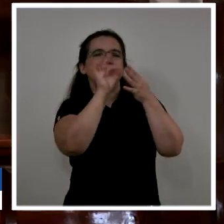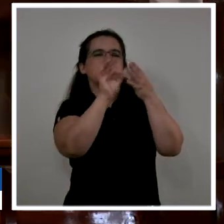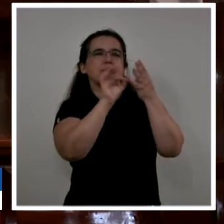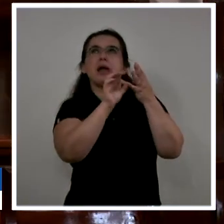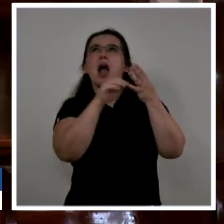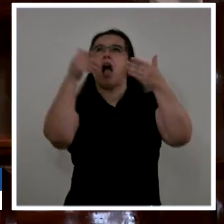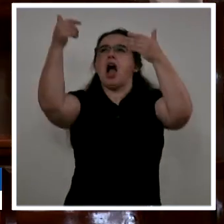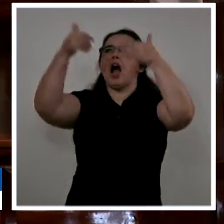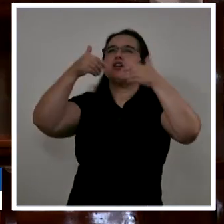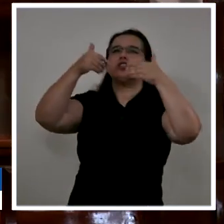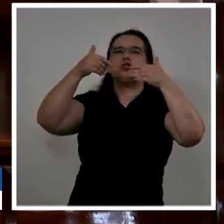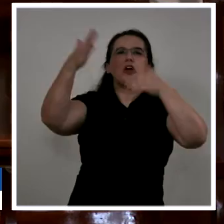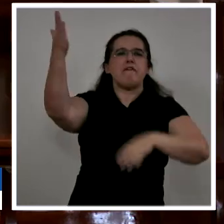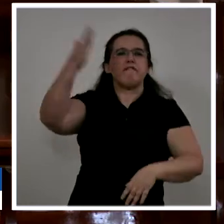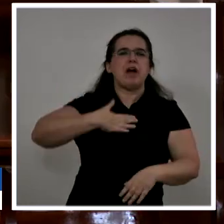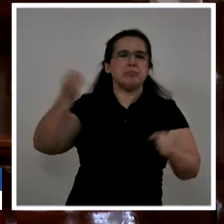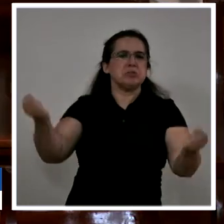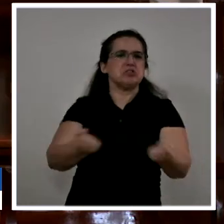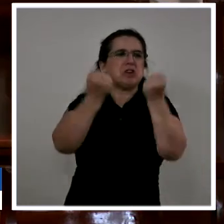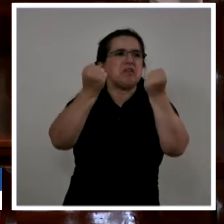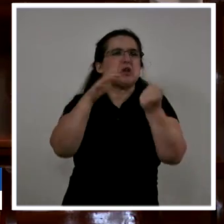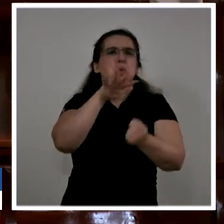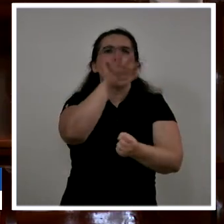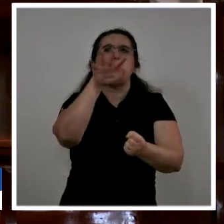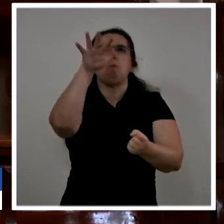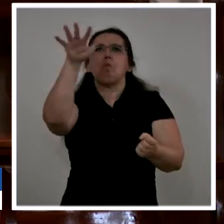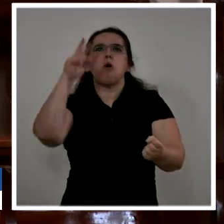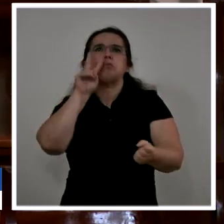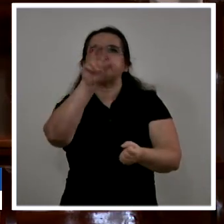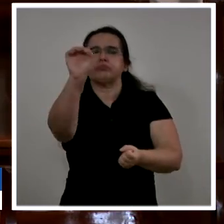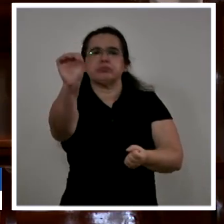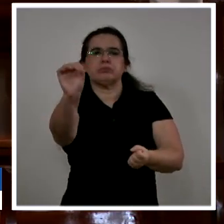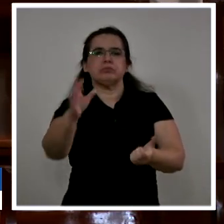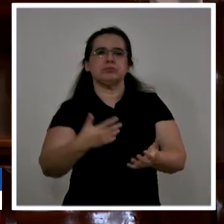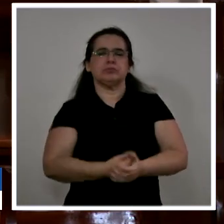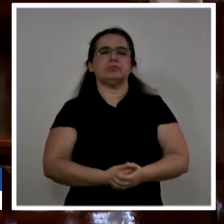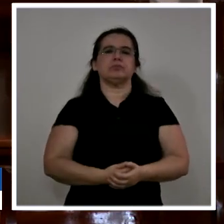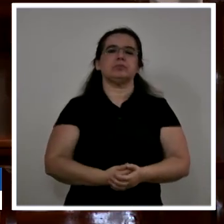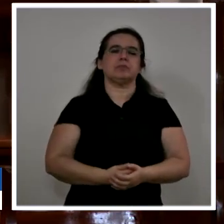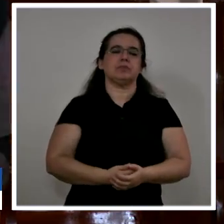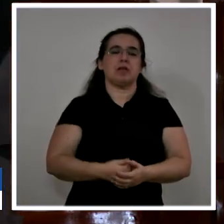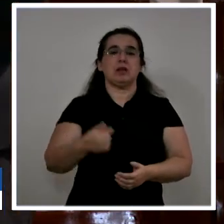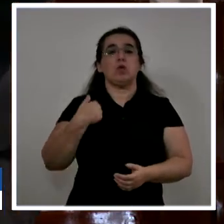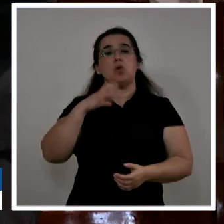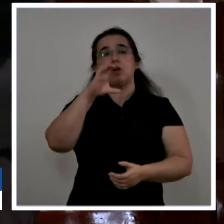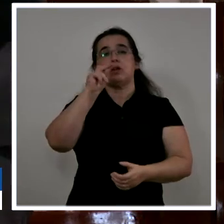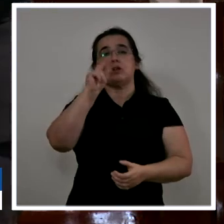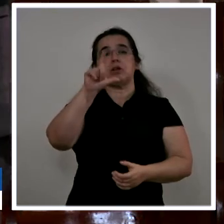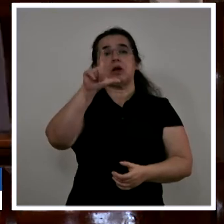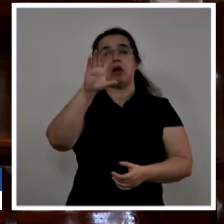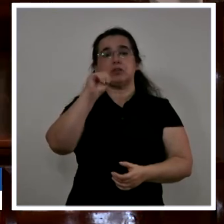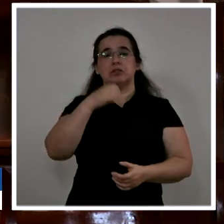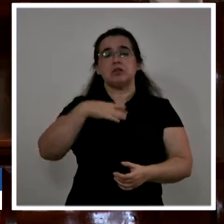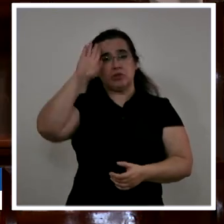de algum lugar para nos salvar. However, what Carl Sagan did not know, o que Carl Sagan não sabia, was that when the plan